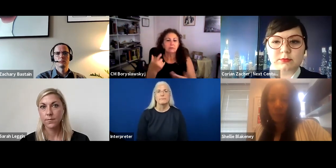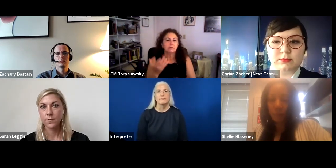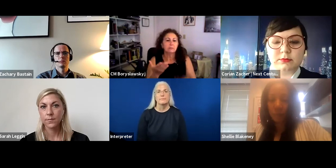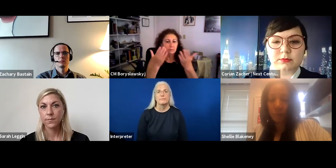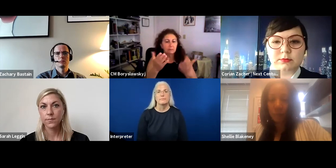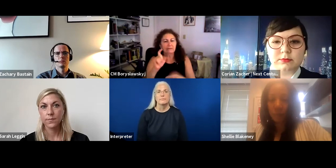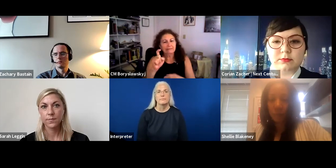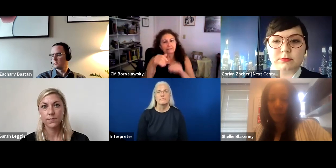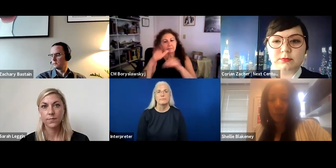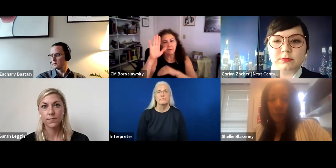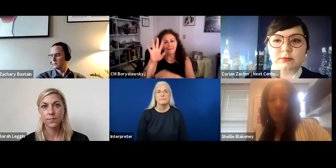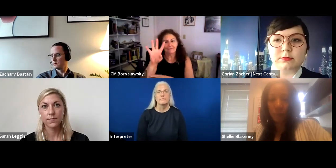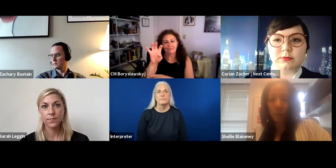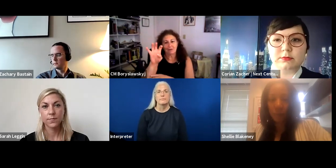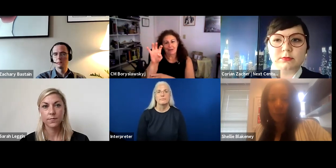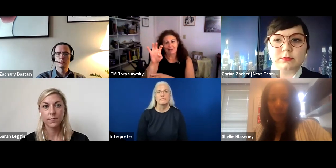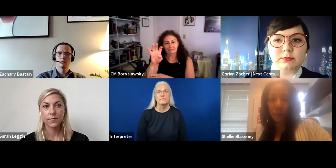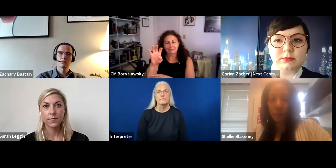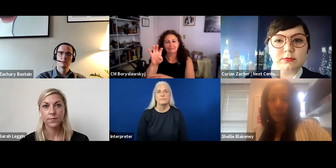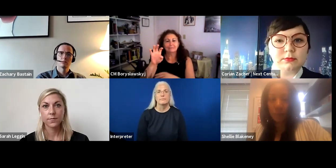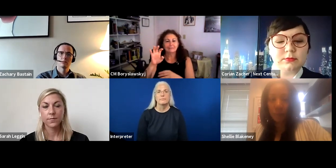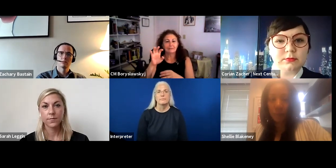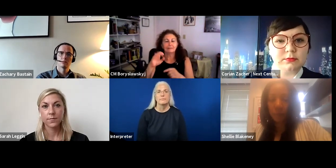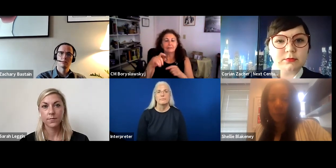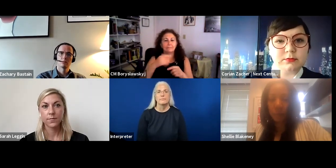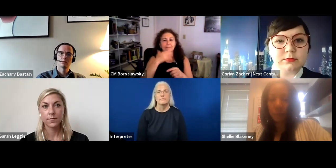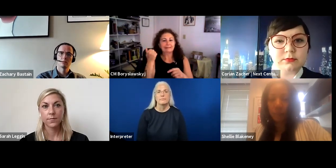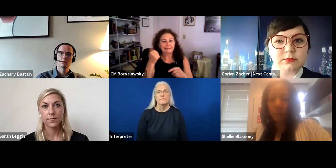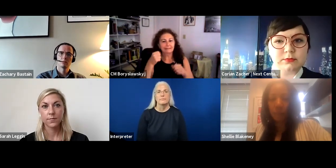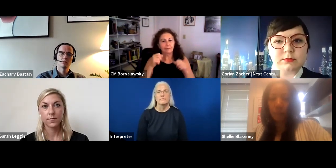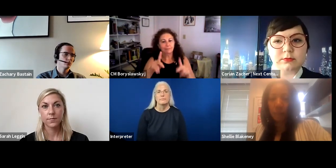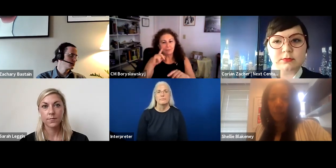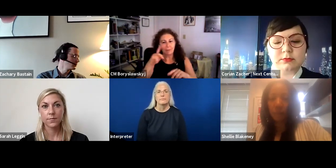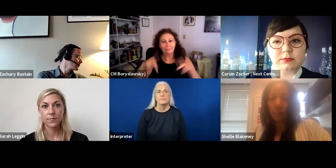All right, so I'll go ahead and restate it. So we need over